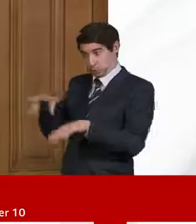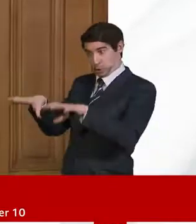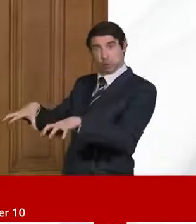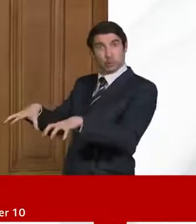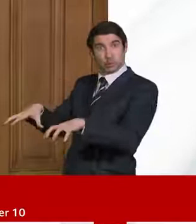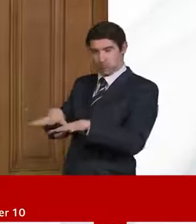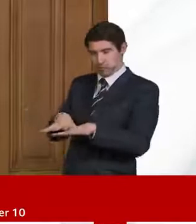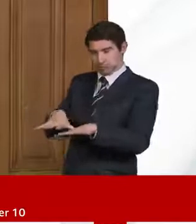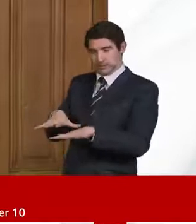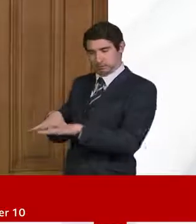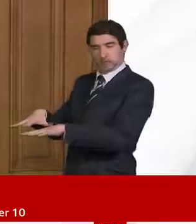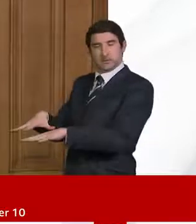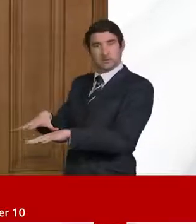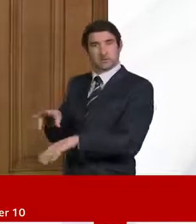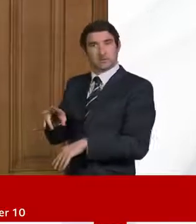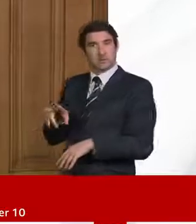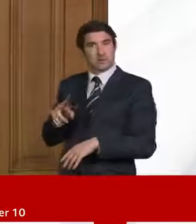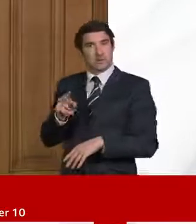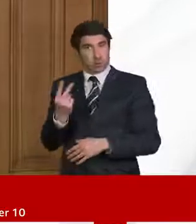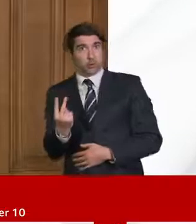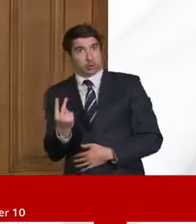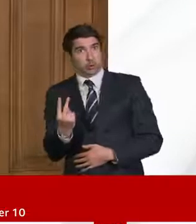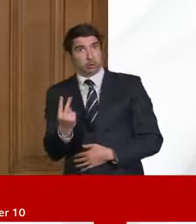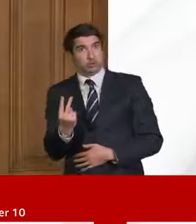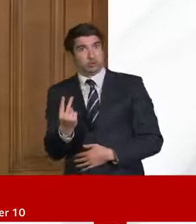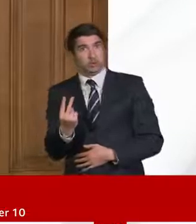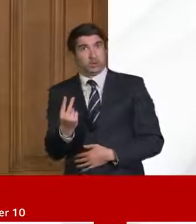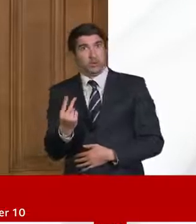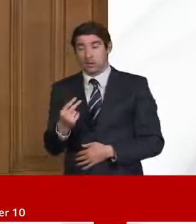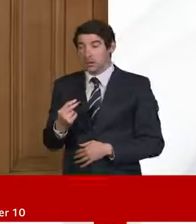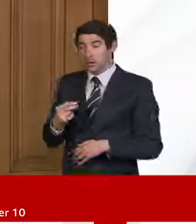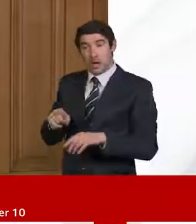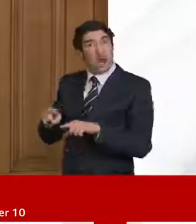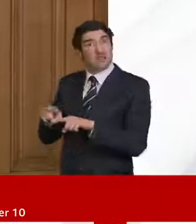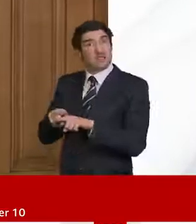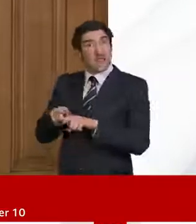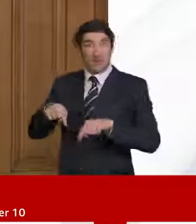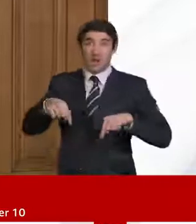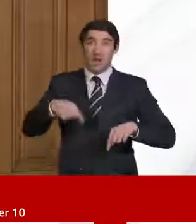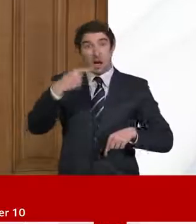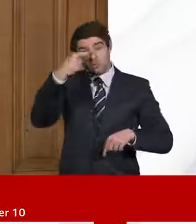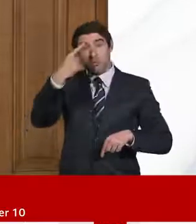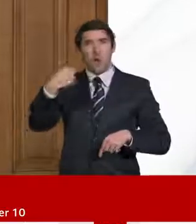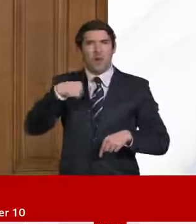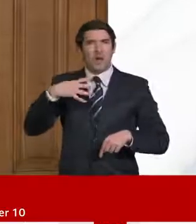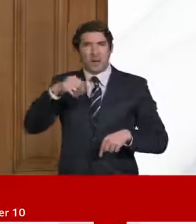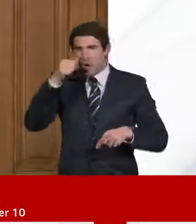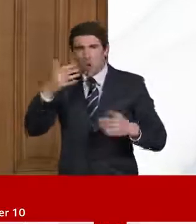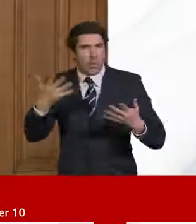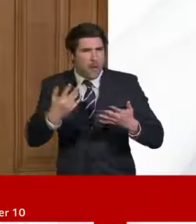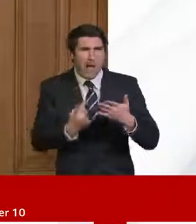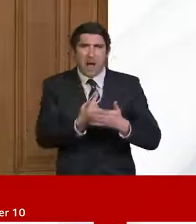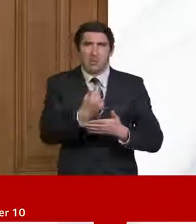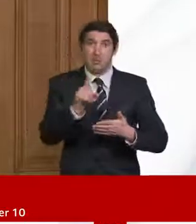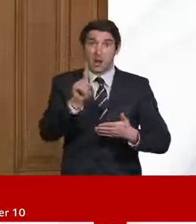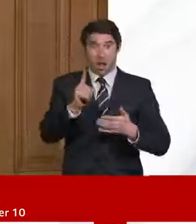been the same that we would deal, for example, with an outbreak in a care home. We are still very much contact tracing in detail those outbreaks to contain